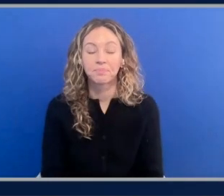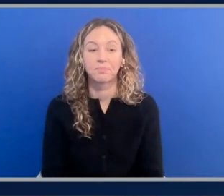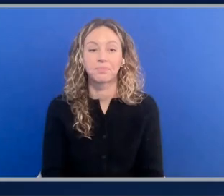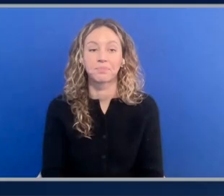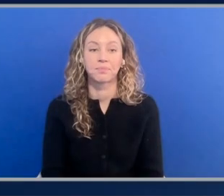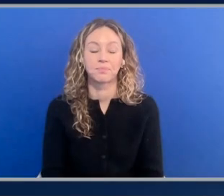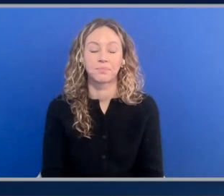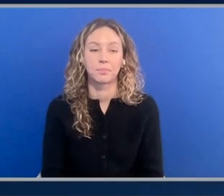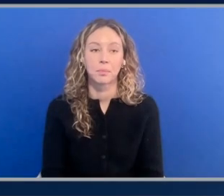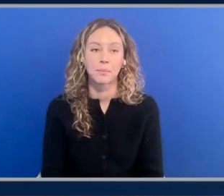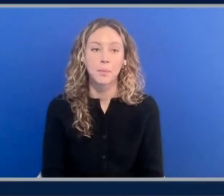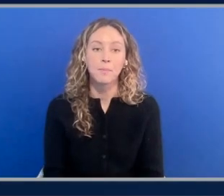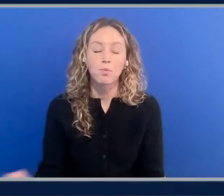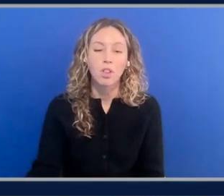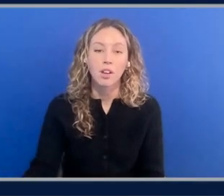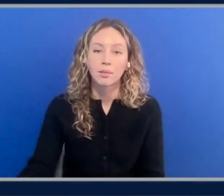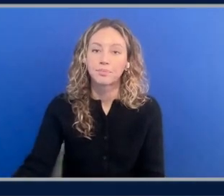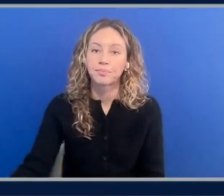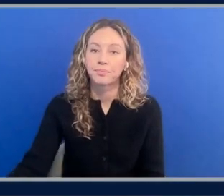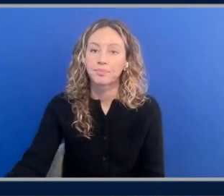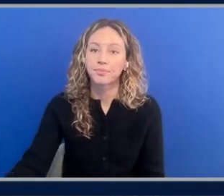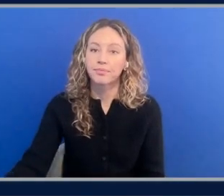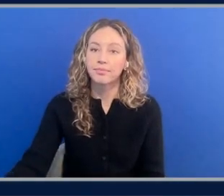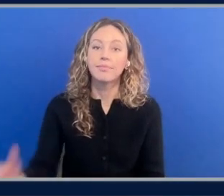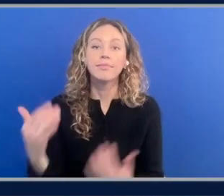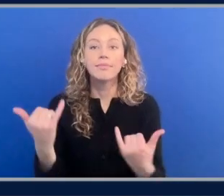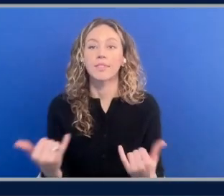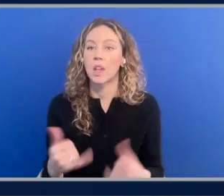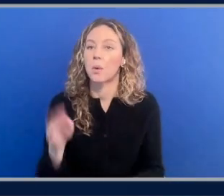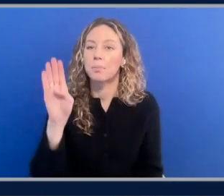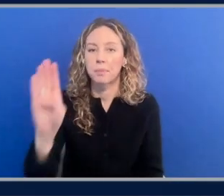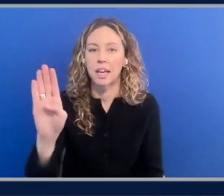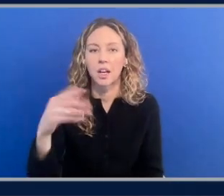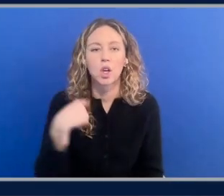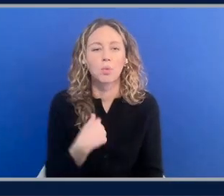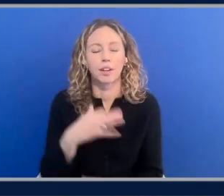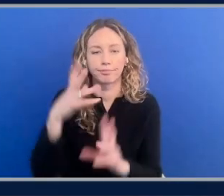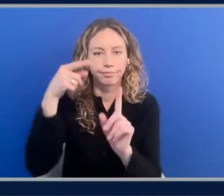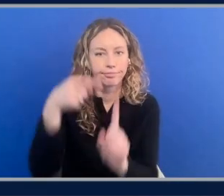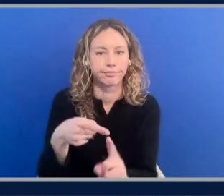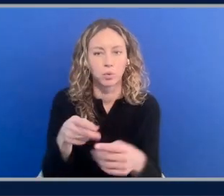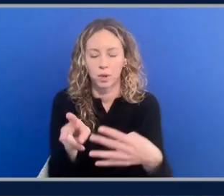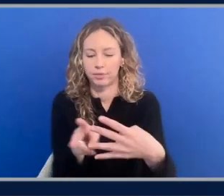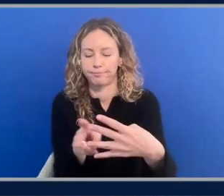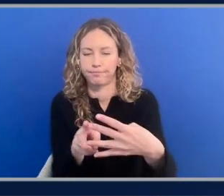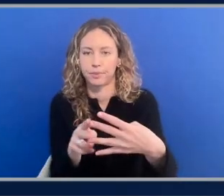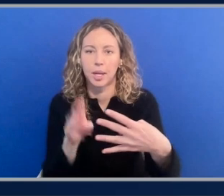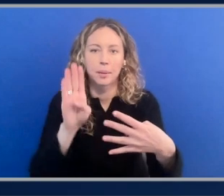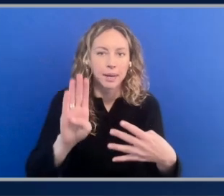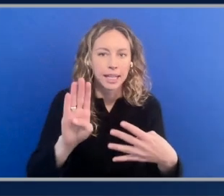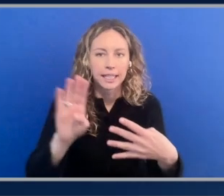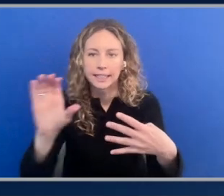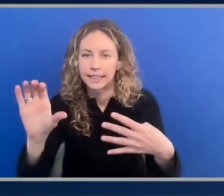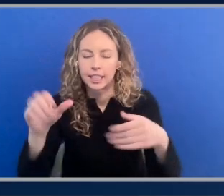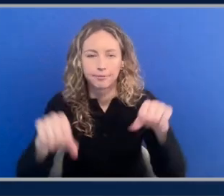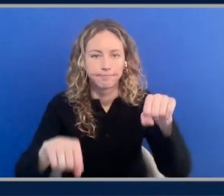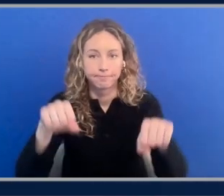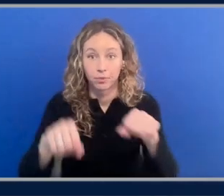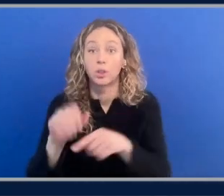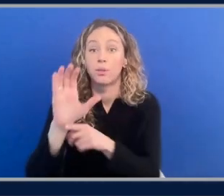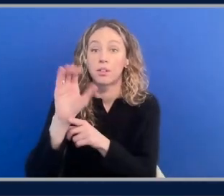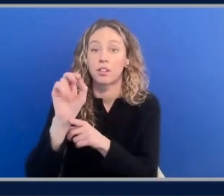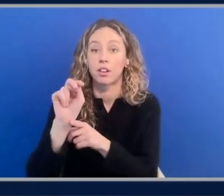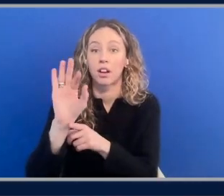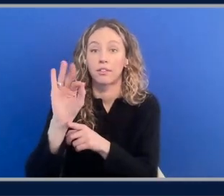what is B? So we distilled it down to B and C. Yep. AWS config. So AWS